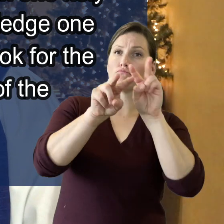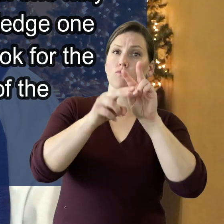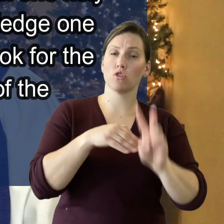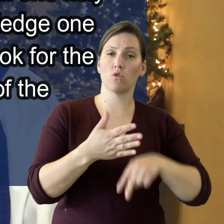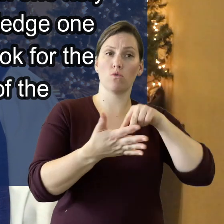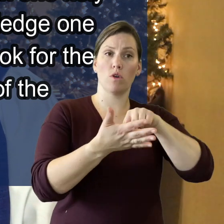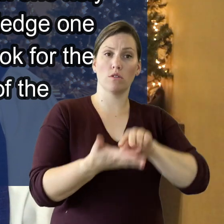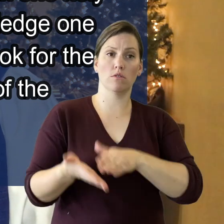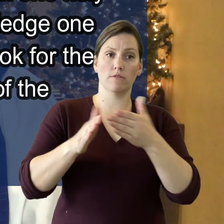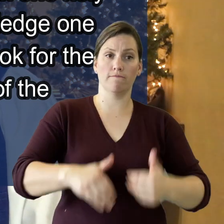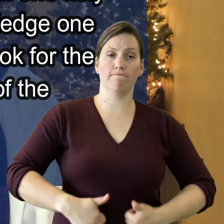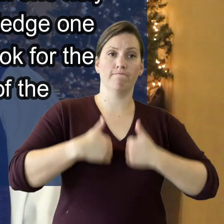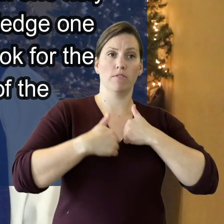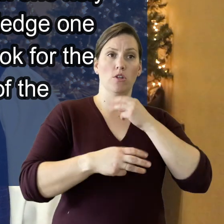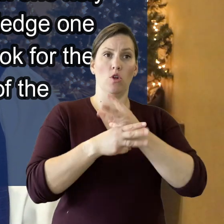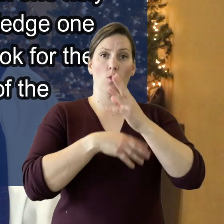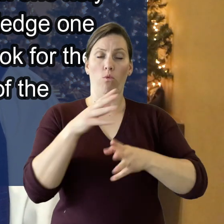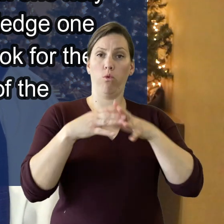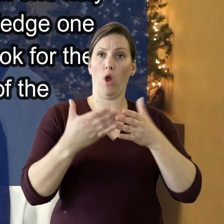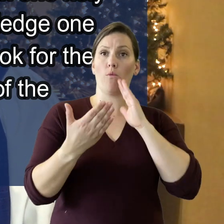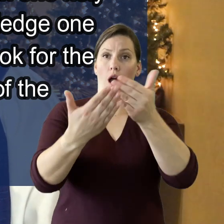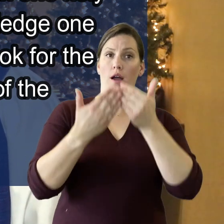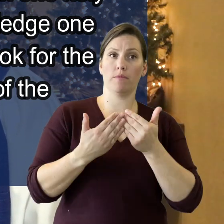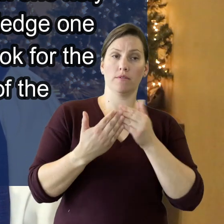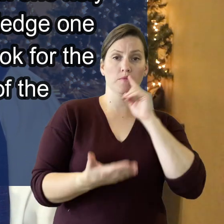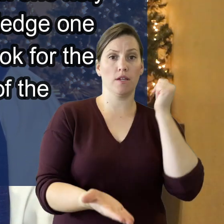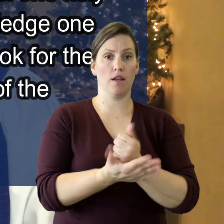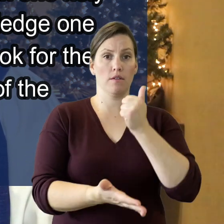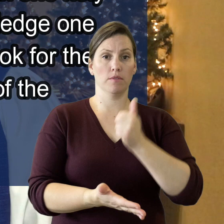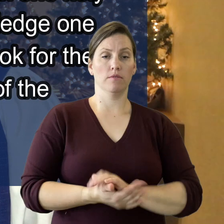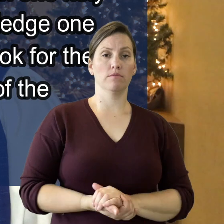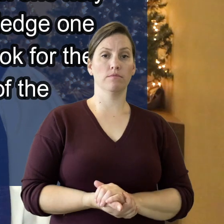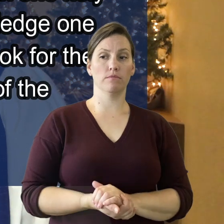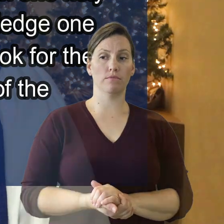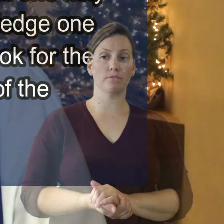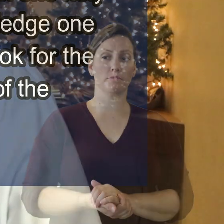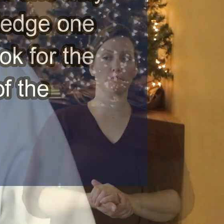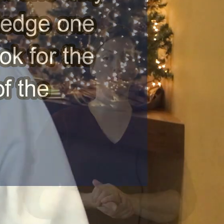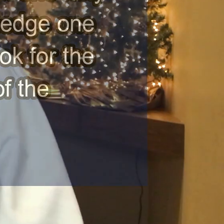for the resurrection of the dead and the life of the world to come. Amen.